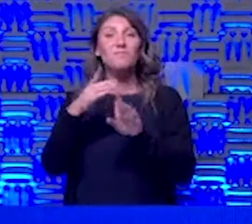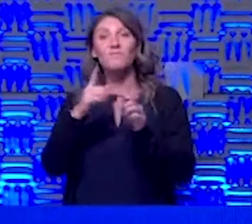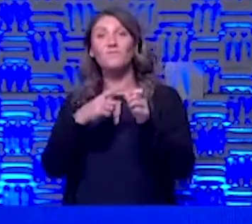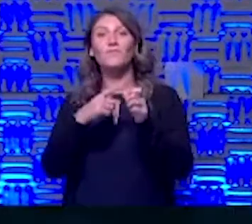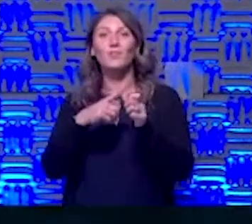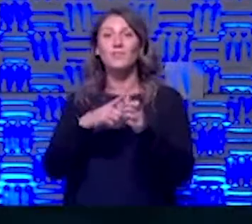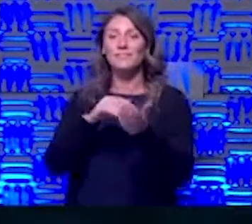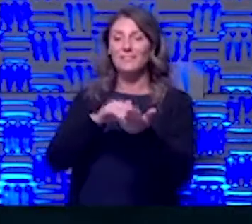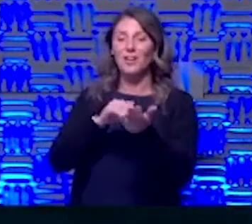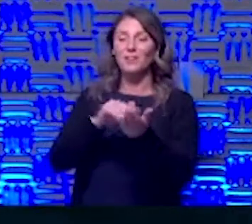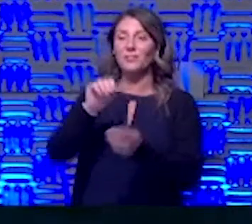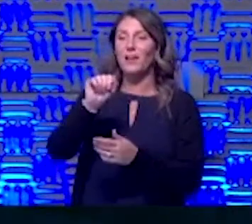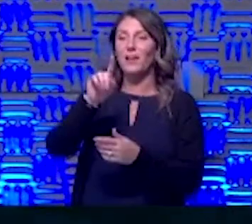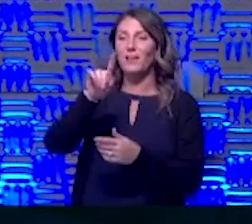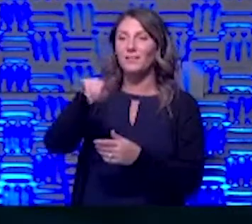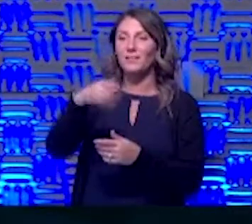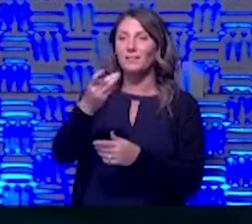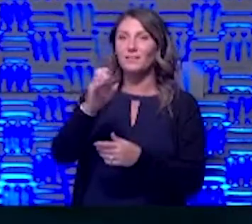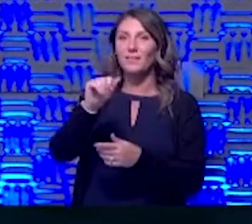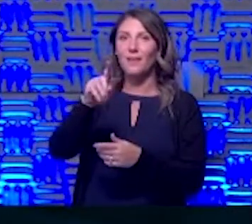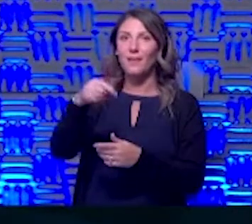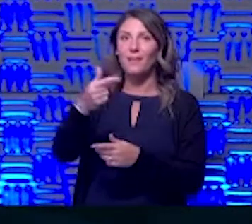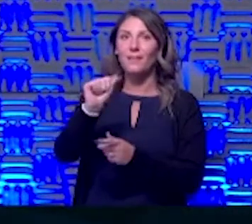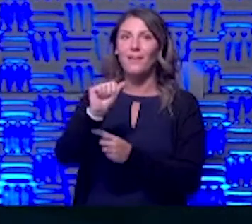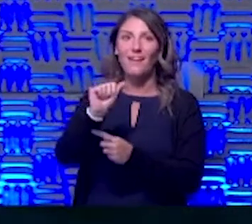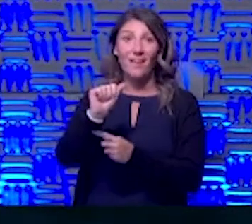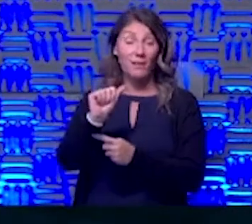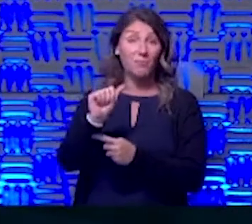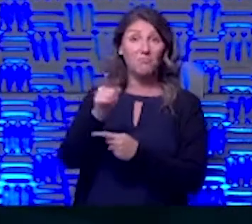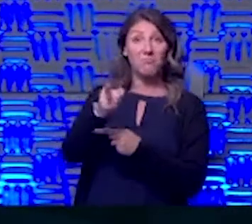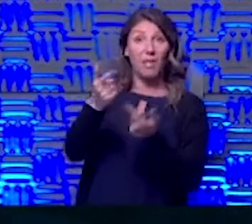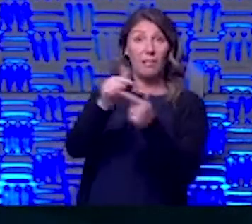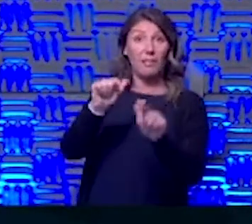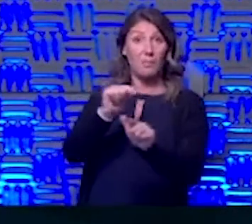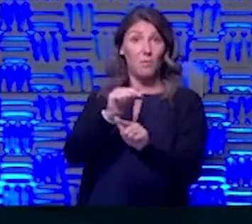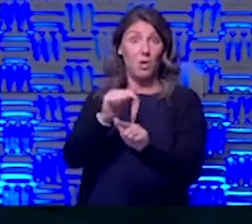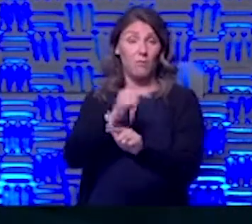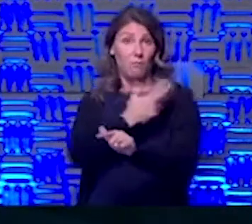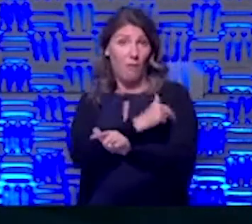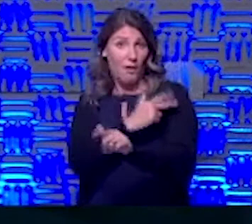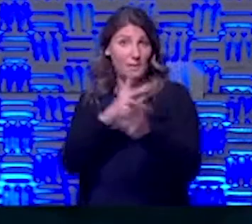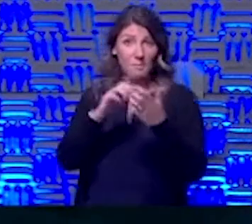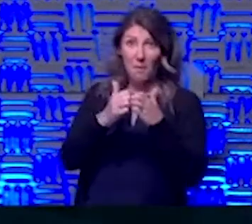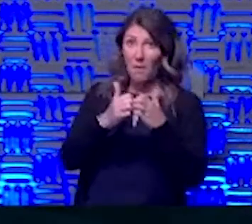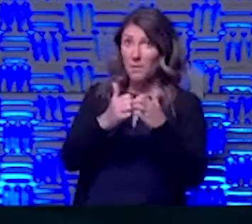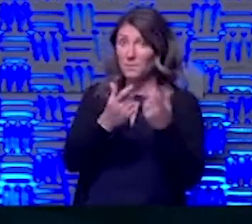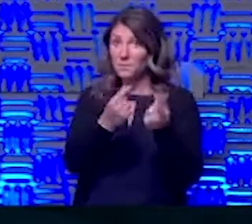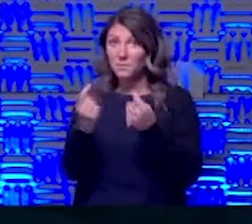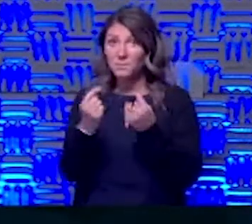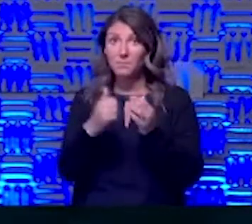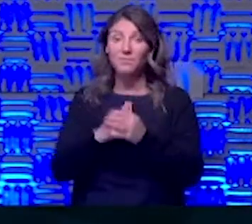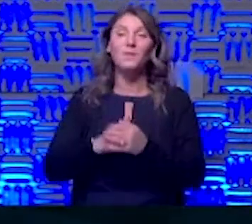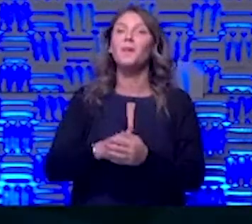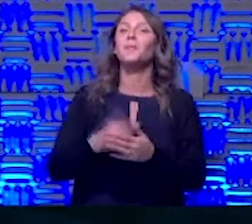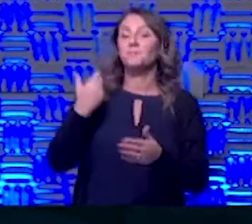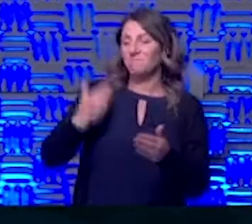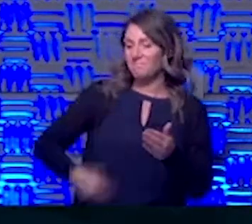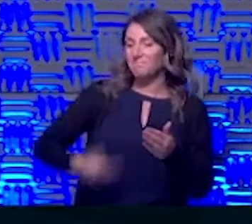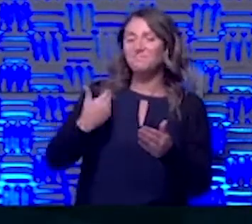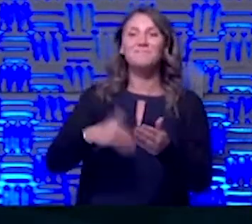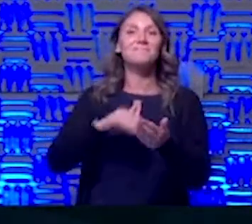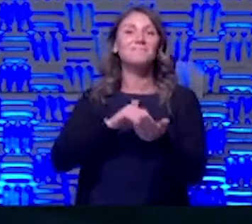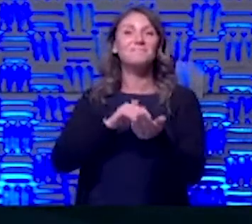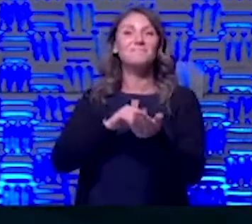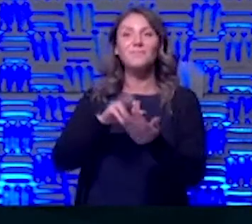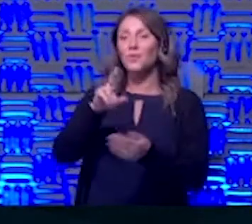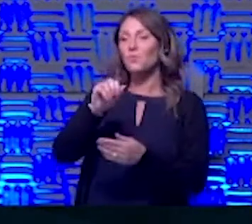Liberty? Hi, good morning. Liberty, I'm Raghu. I'm the Chief Medical Officer here